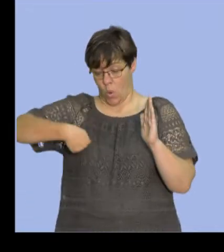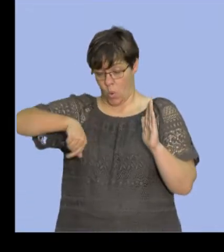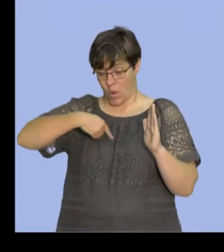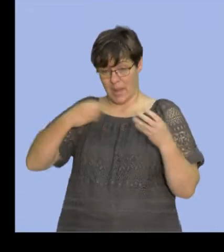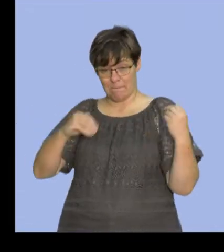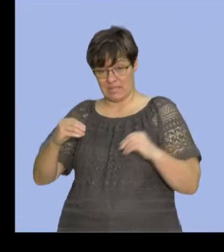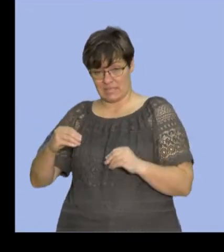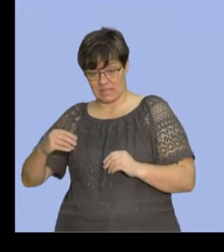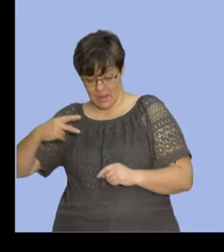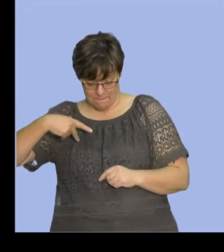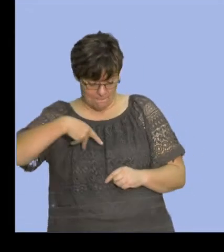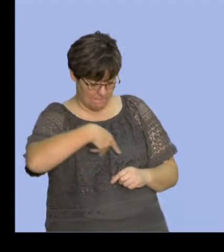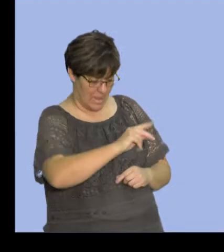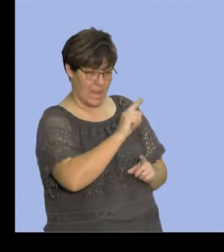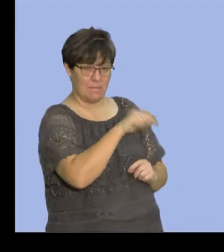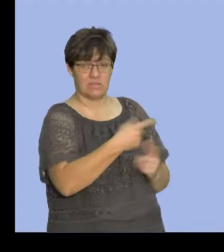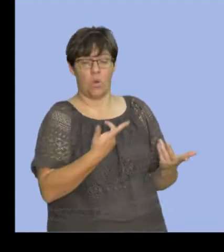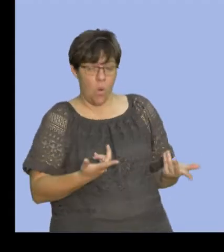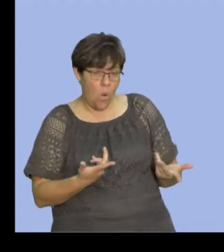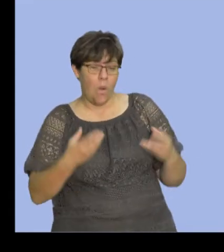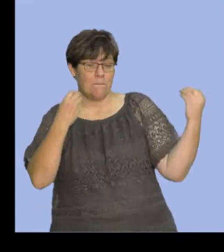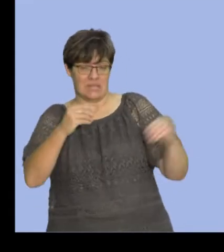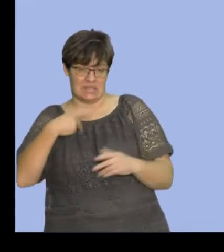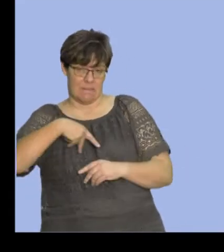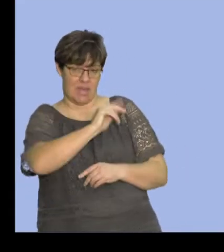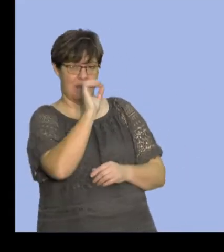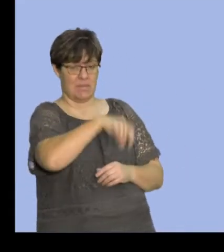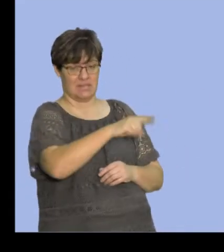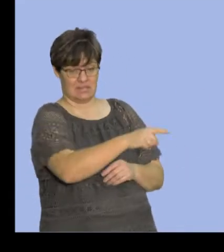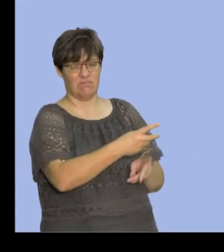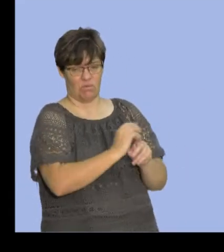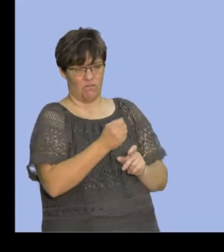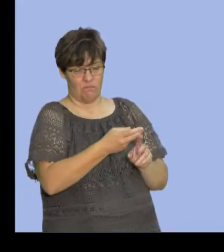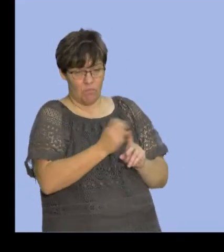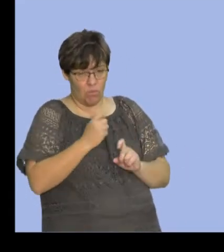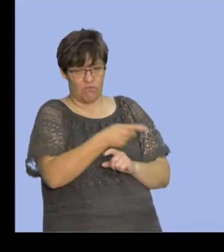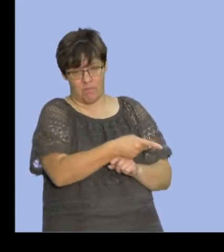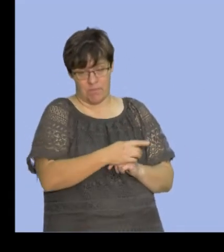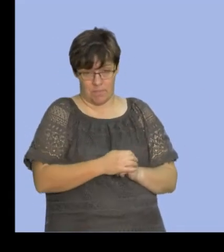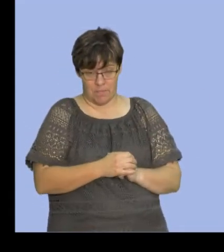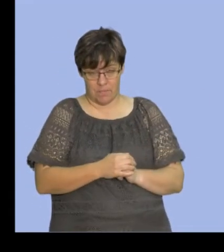money to or the business owes money to, right? Okay, so now you have seen